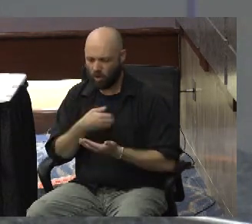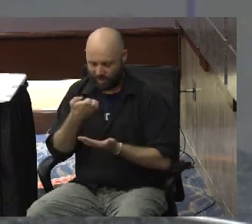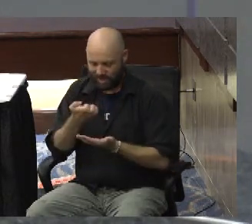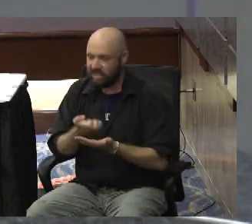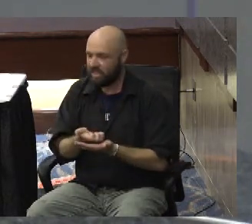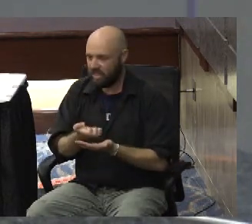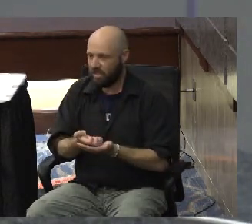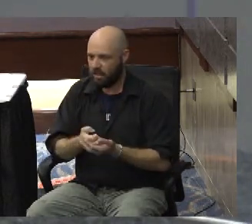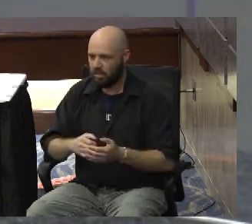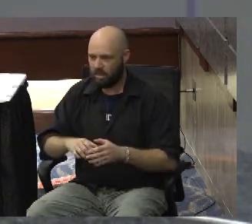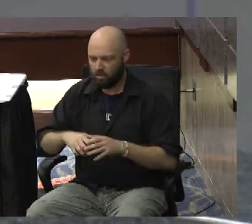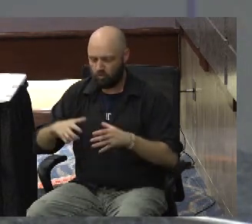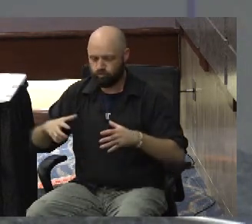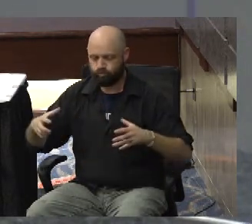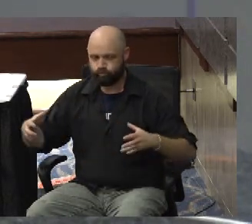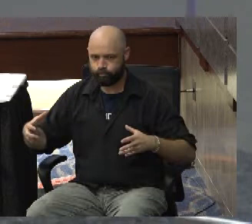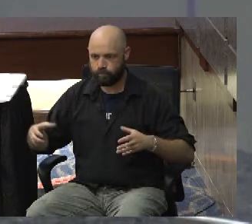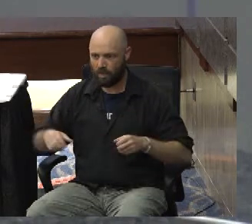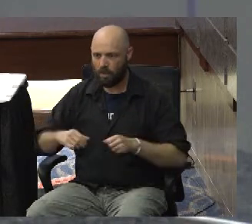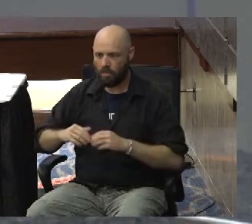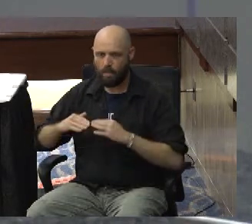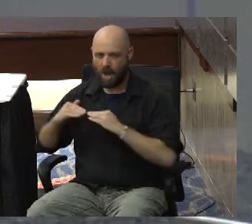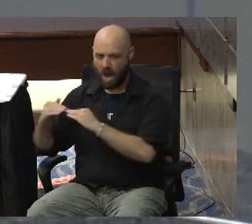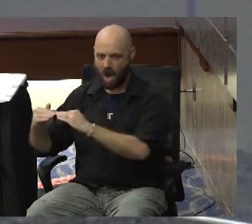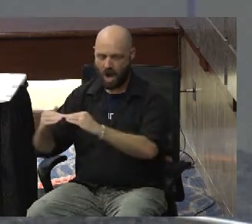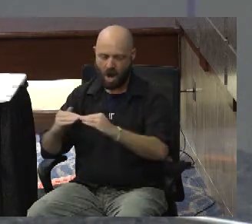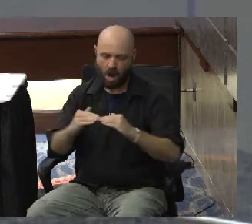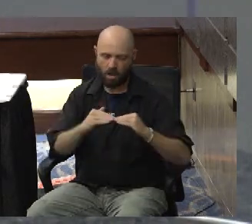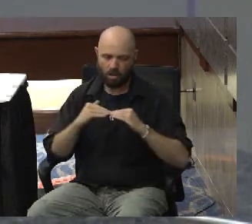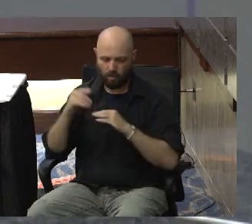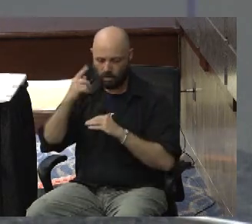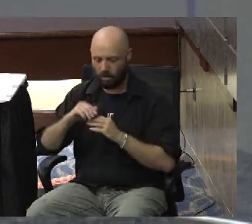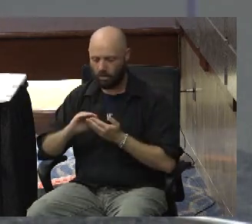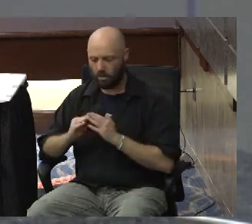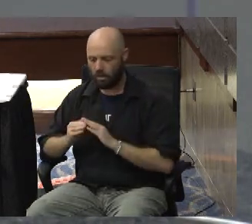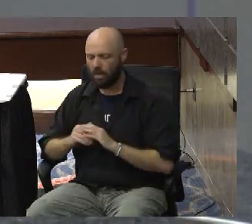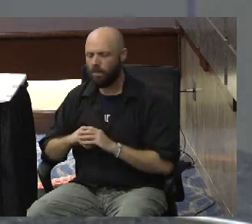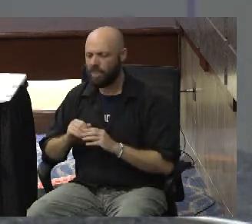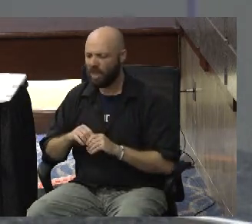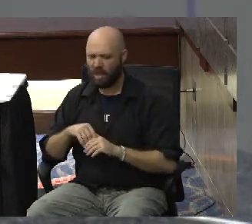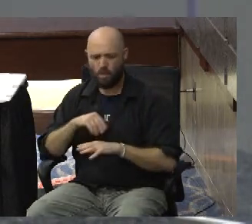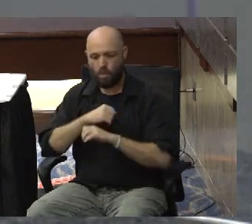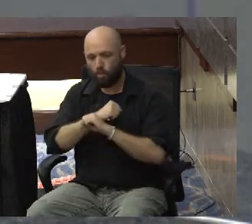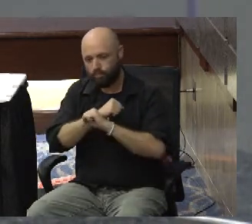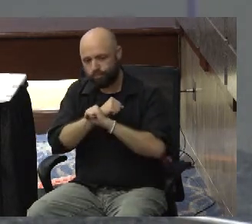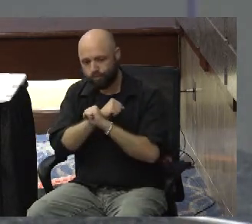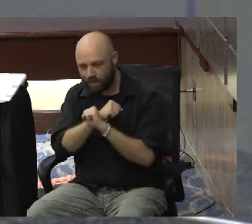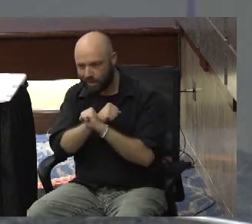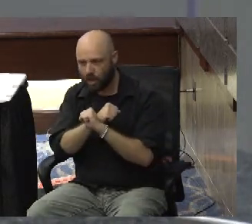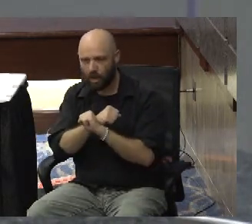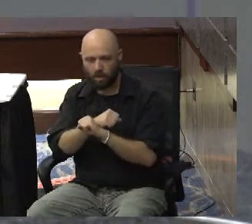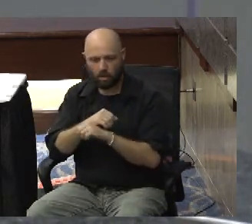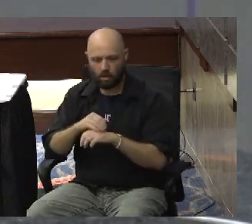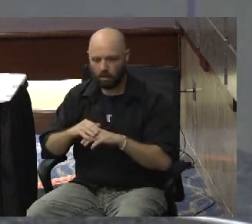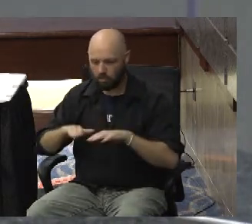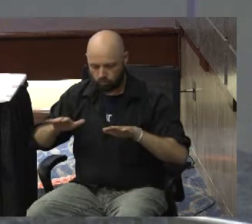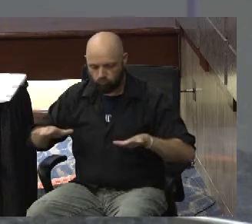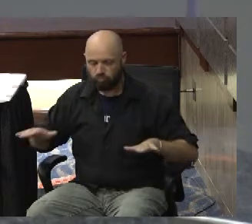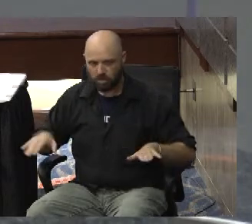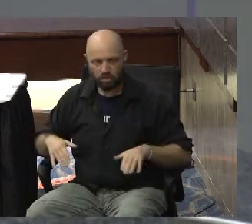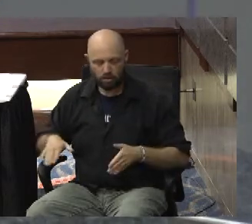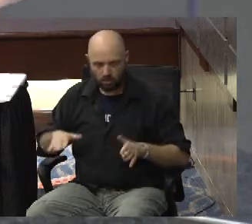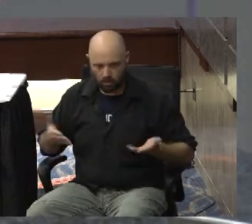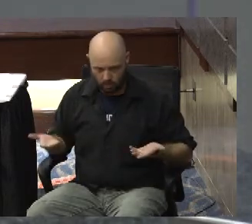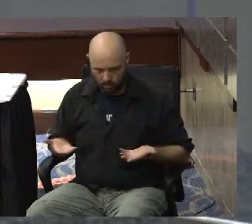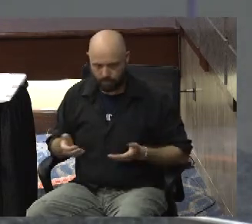Unquestionably, this council has a proven record of promoting human flourishing and protecting children in our community. While I am thankful for